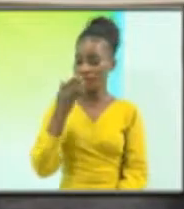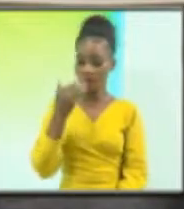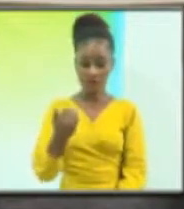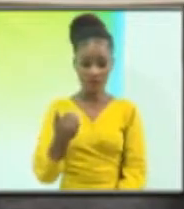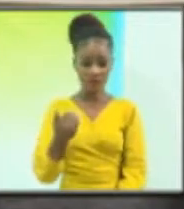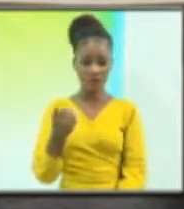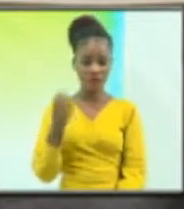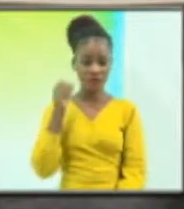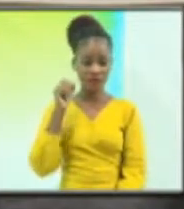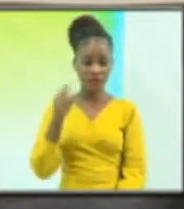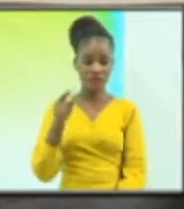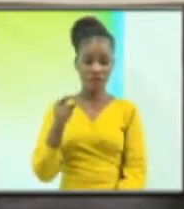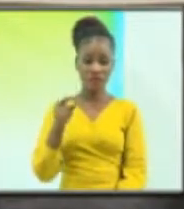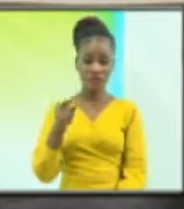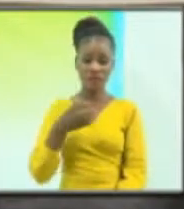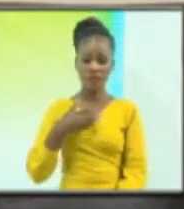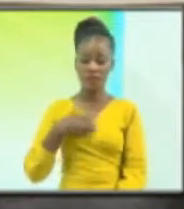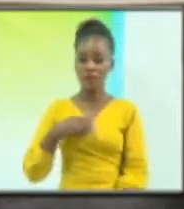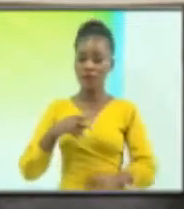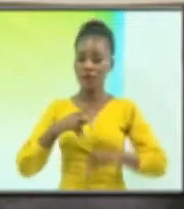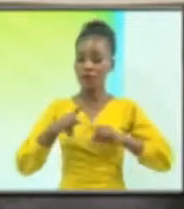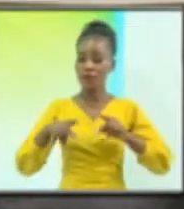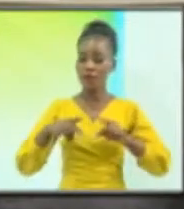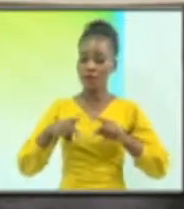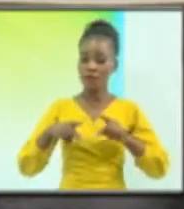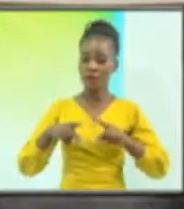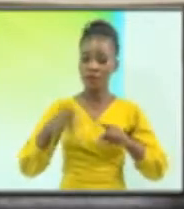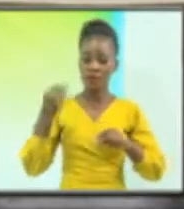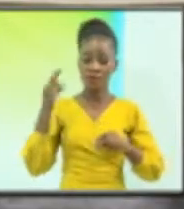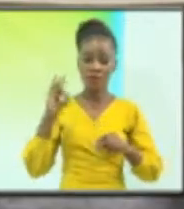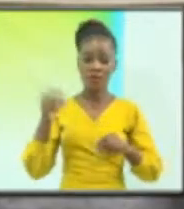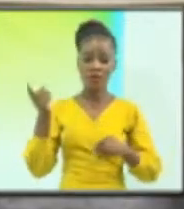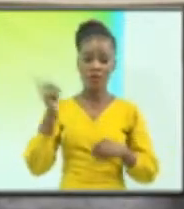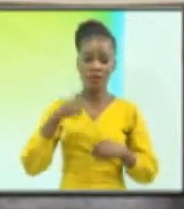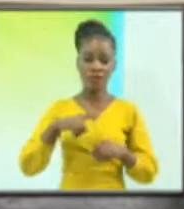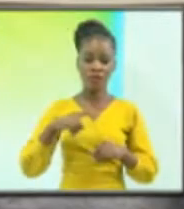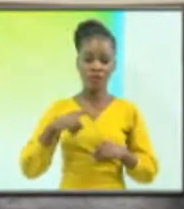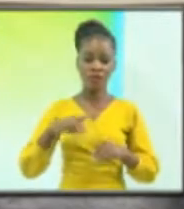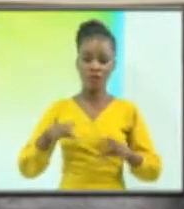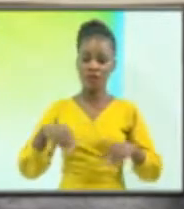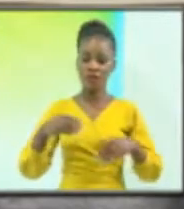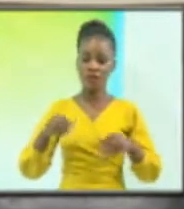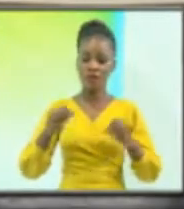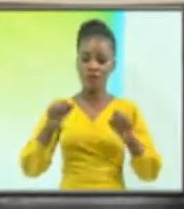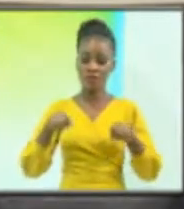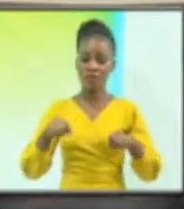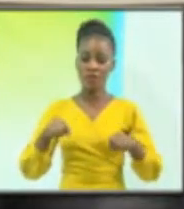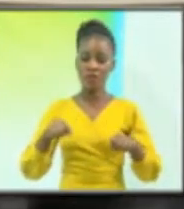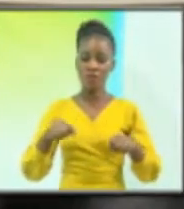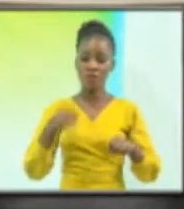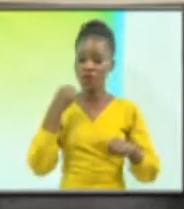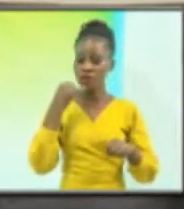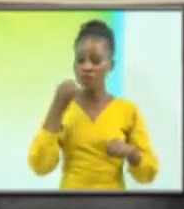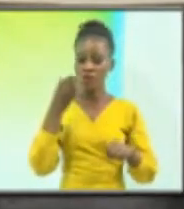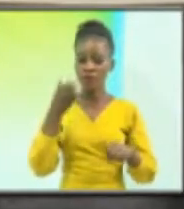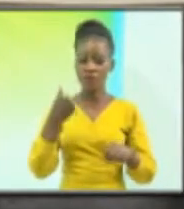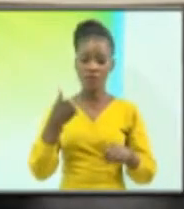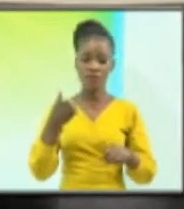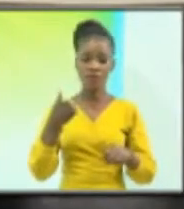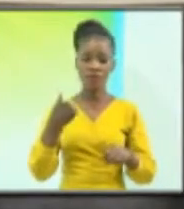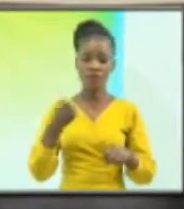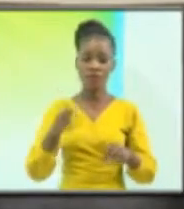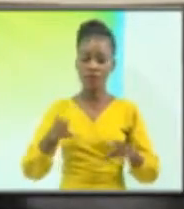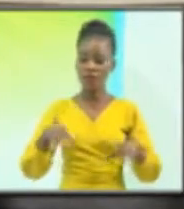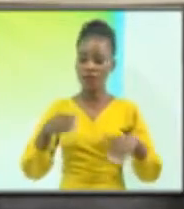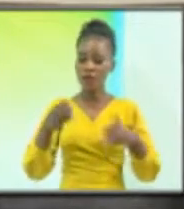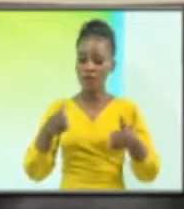of course. Then we have members of commissions, permanent commissions. Say Electoral Commission, Amnesty